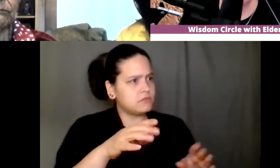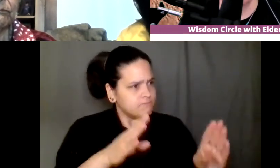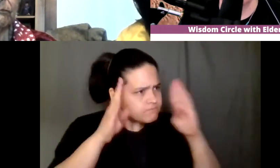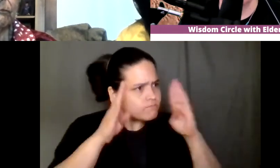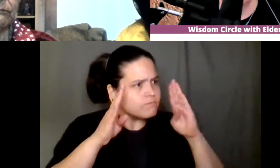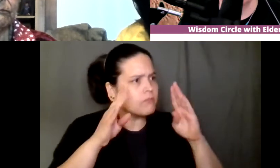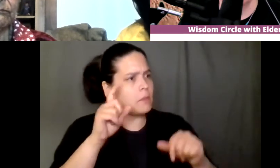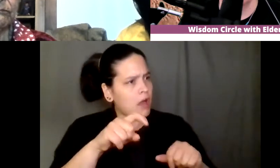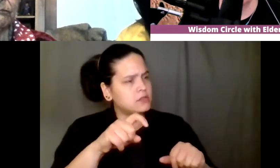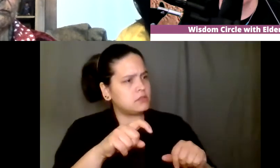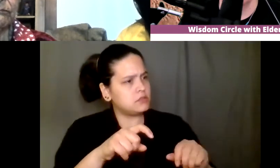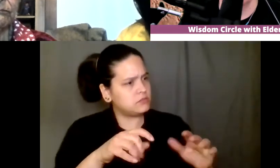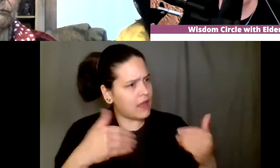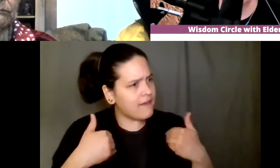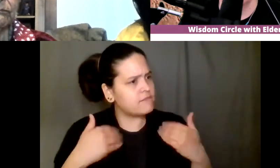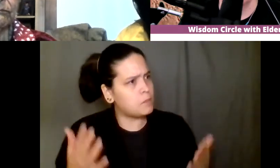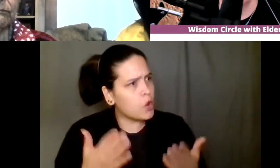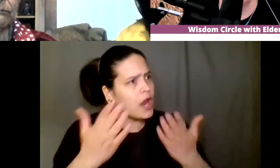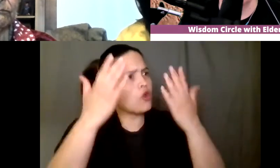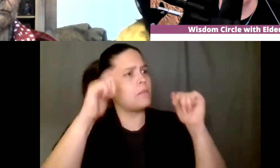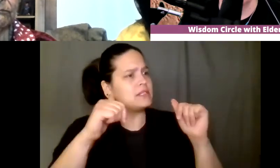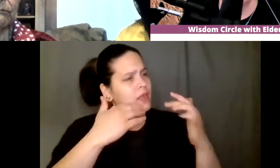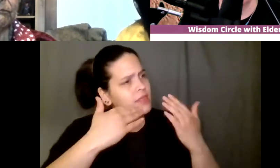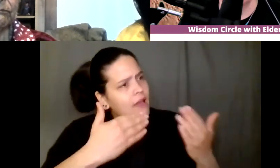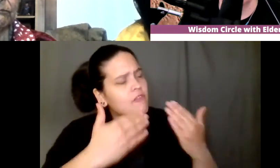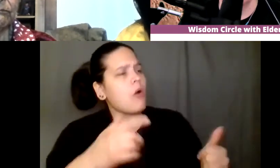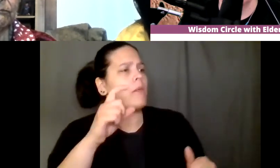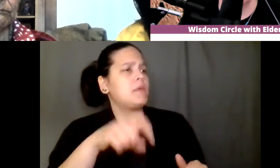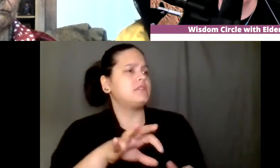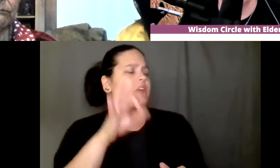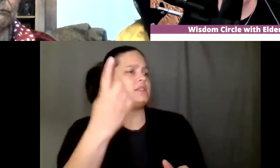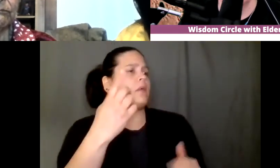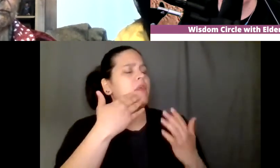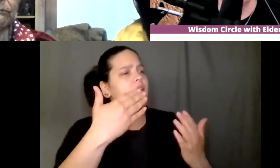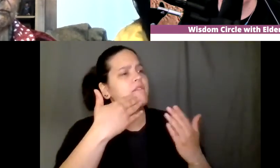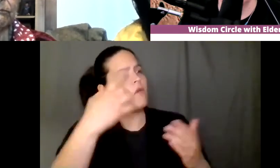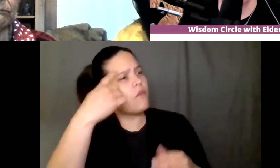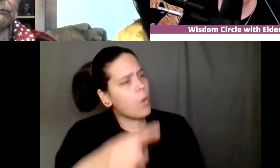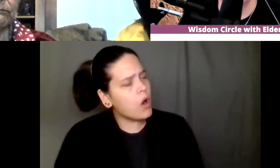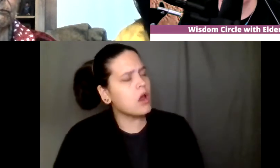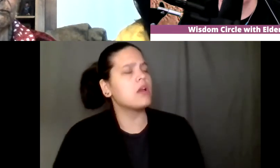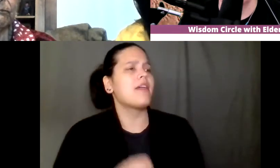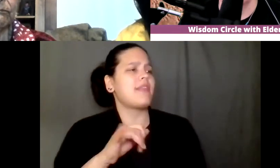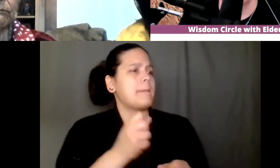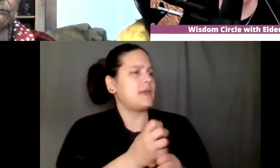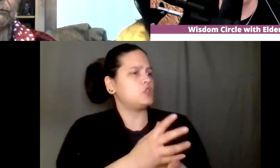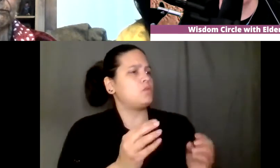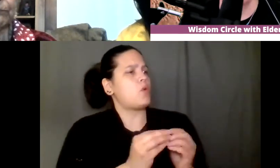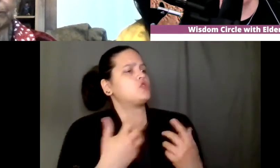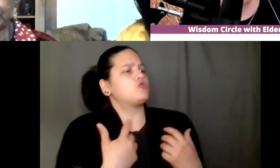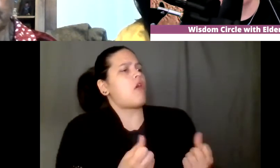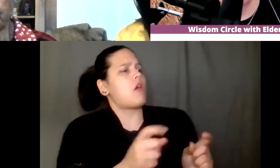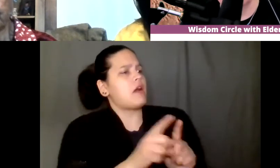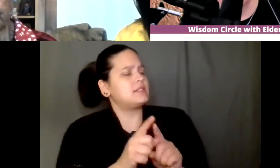have prayers, to be thankful, find something to be thankful for that makes you stronger as a